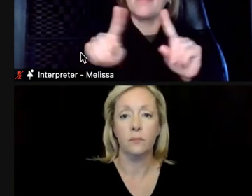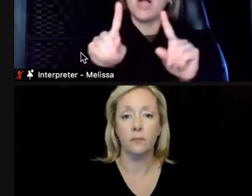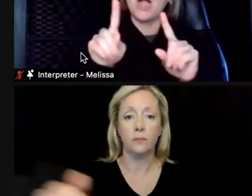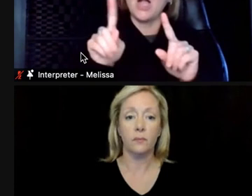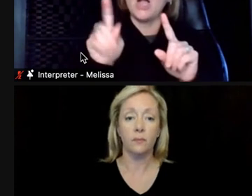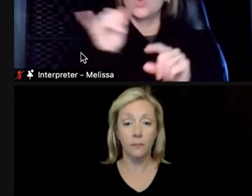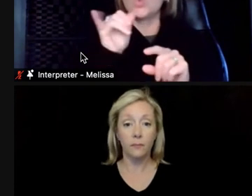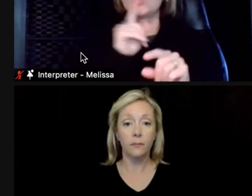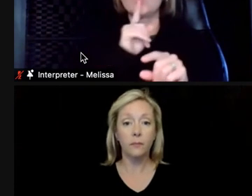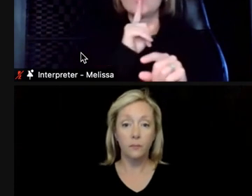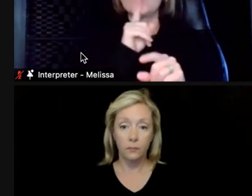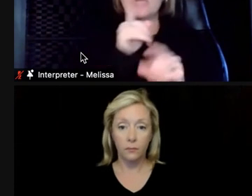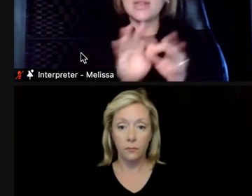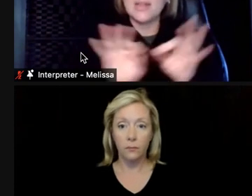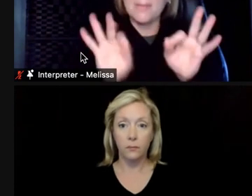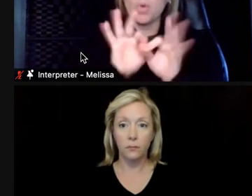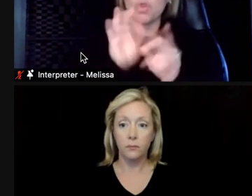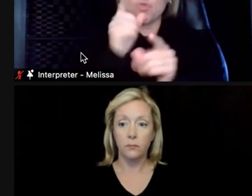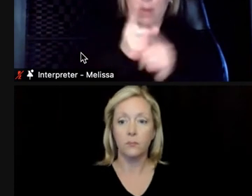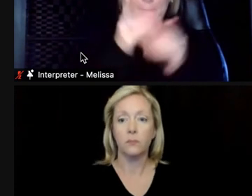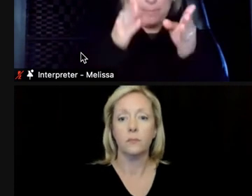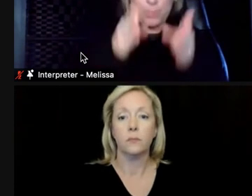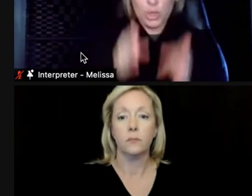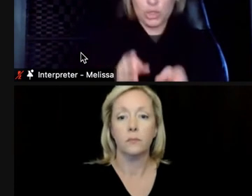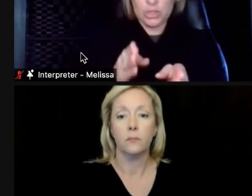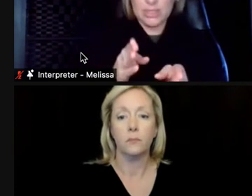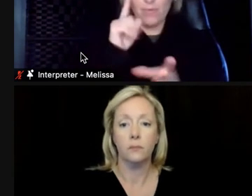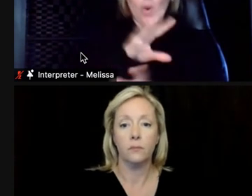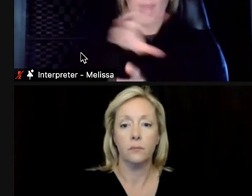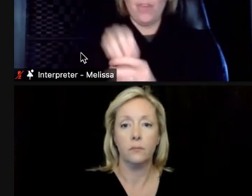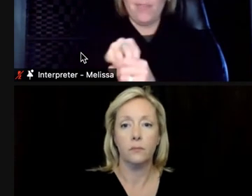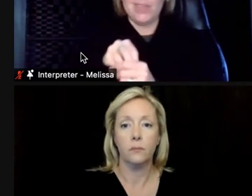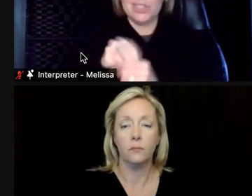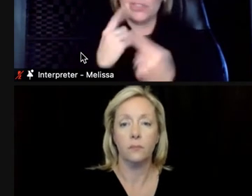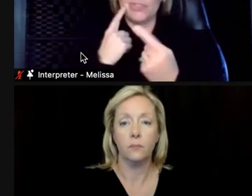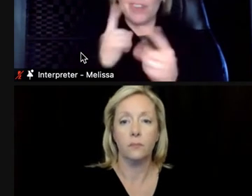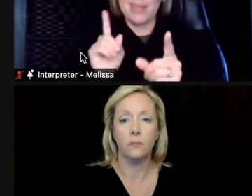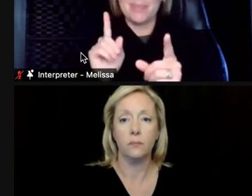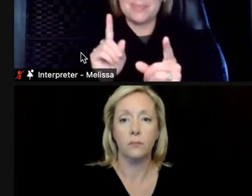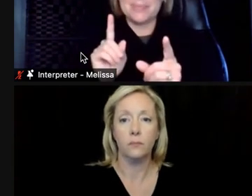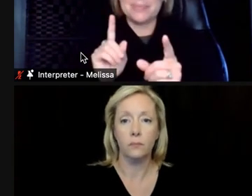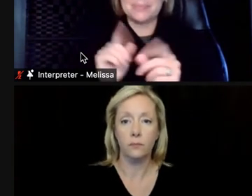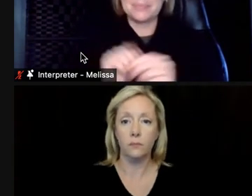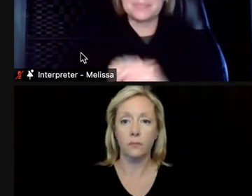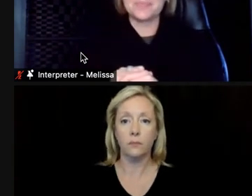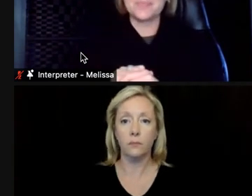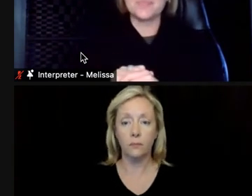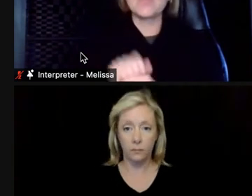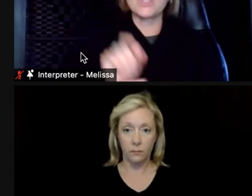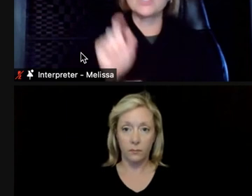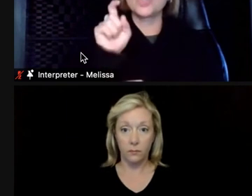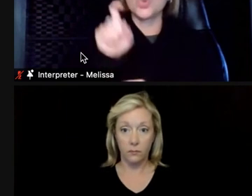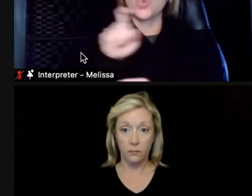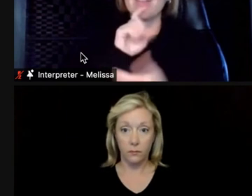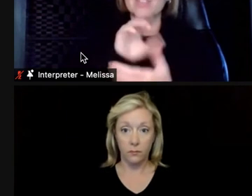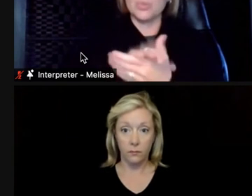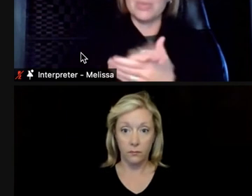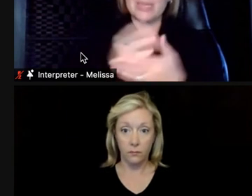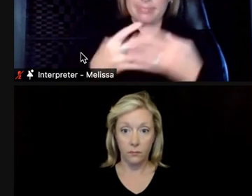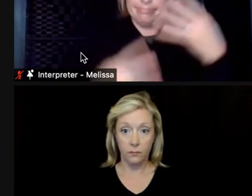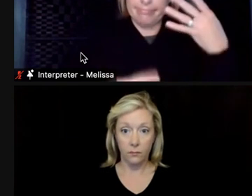right person to get intervention right. And so you have to believe in these 11